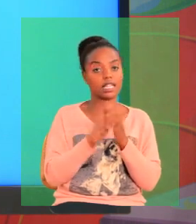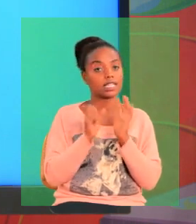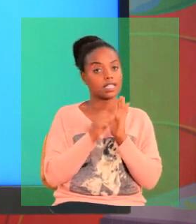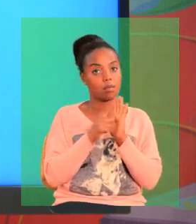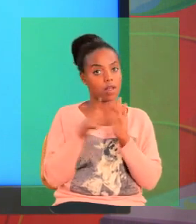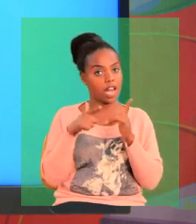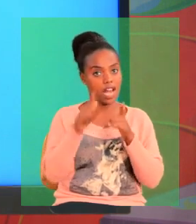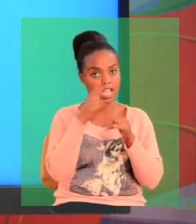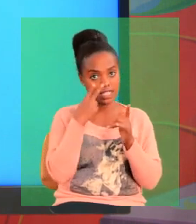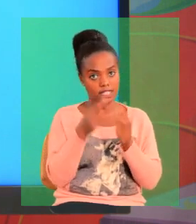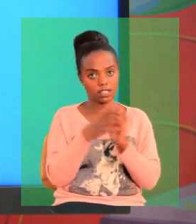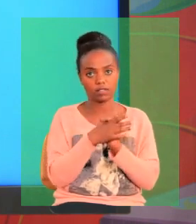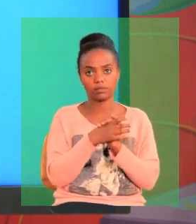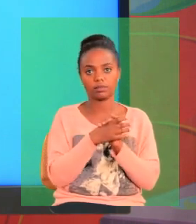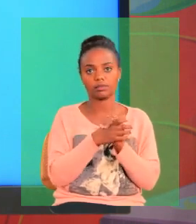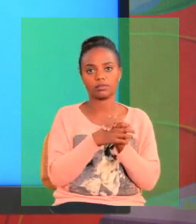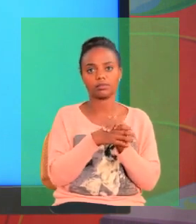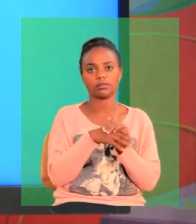example, let's take this one.